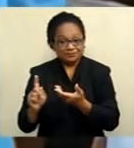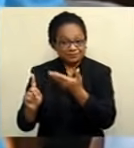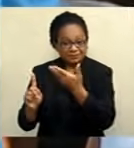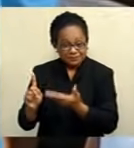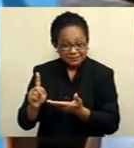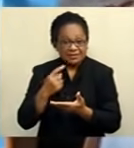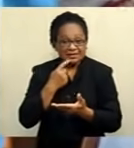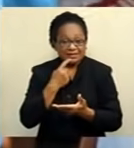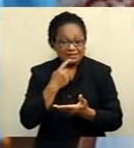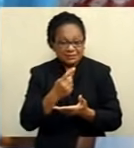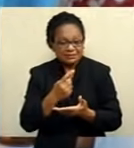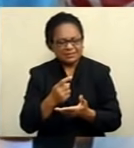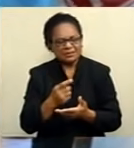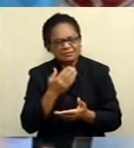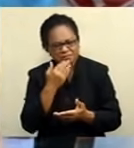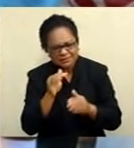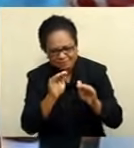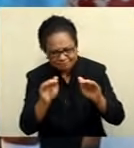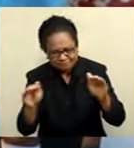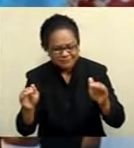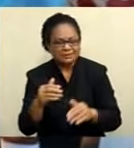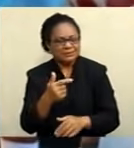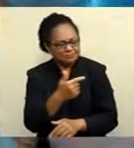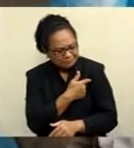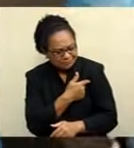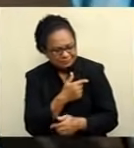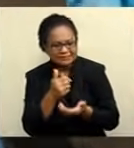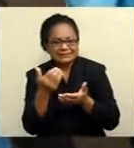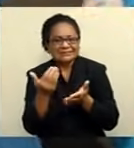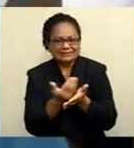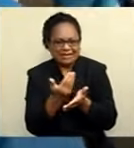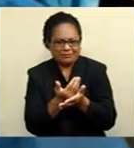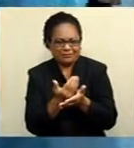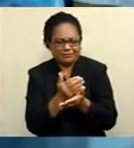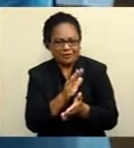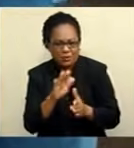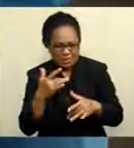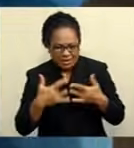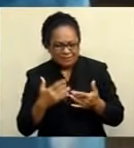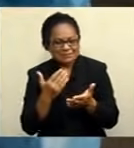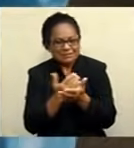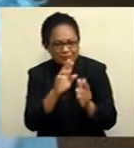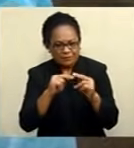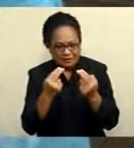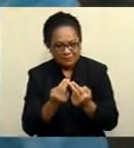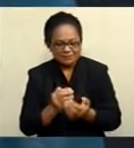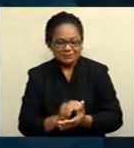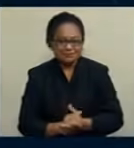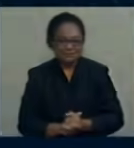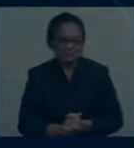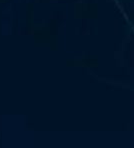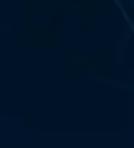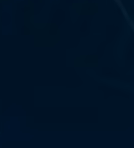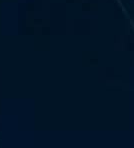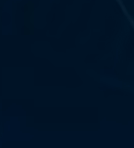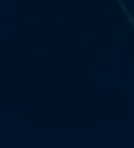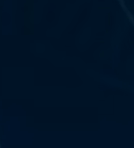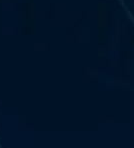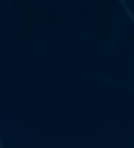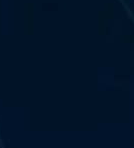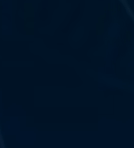people to get vaccinated for their own safety and that of their loved ones. Lina Rees, FBC News.